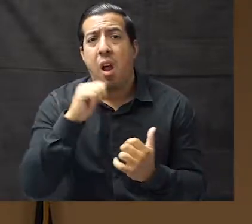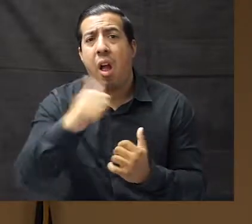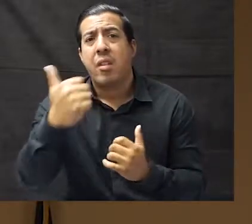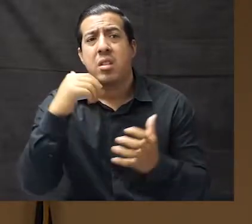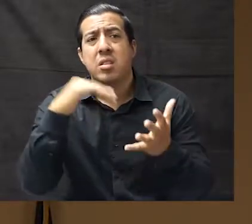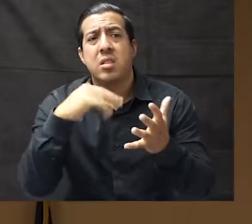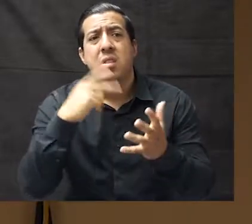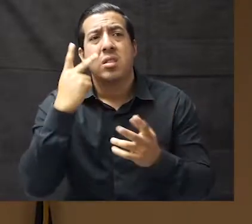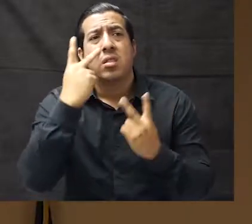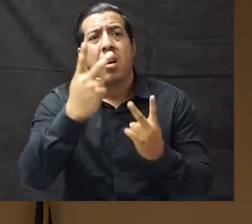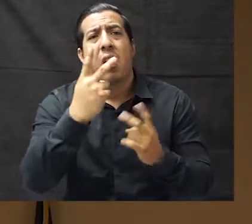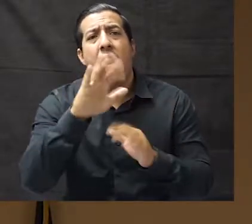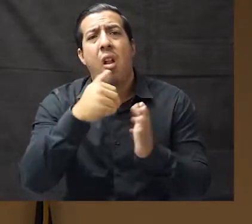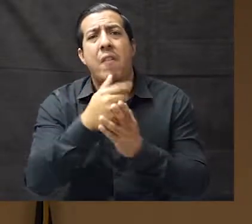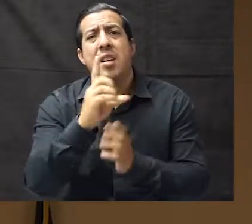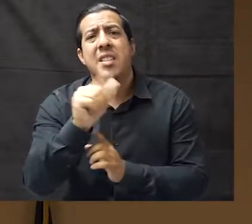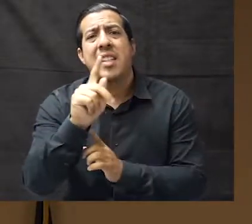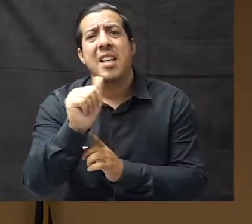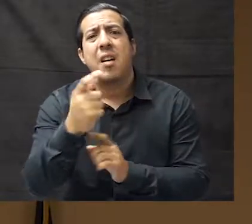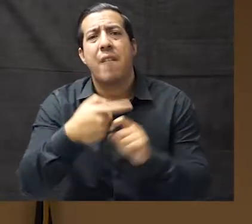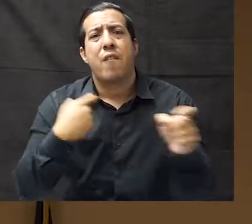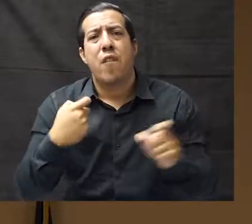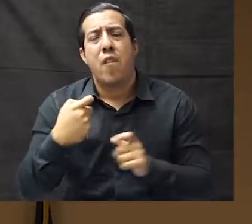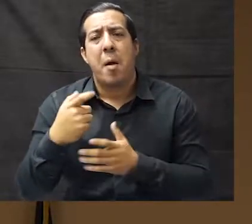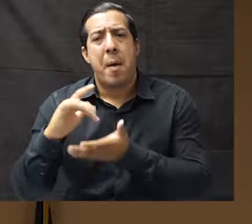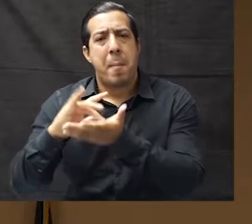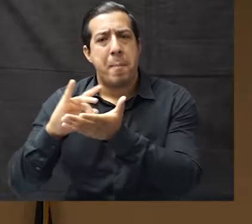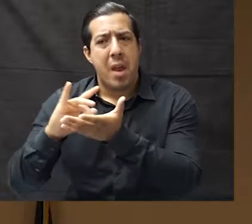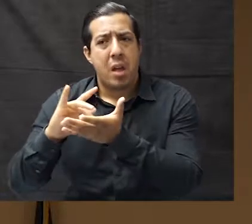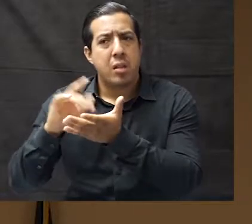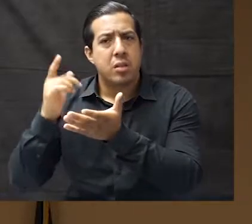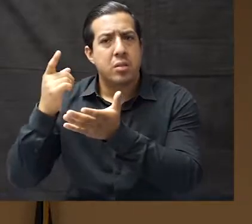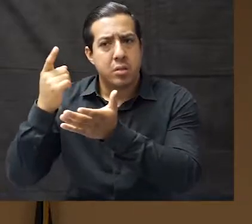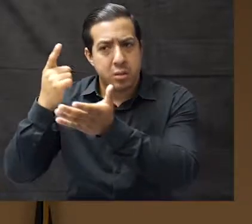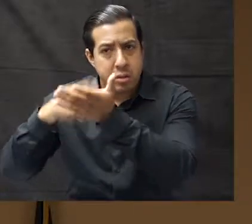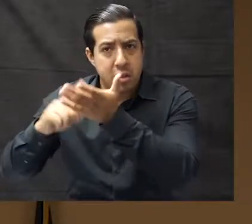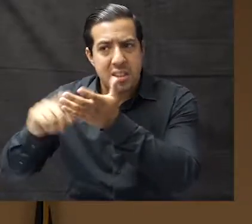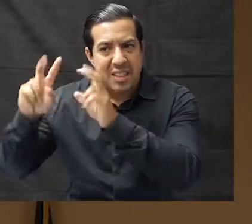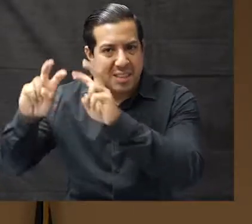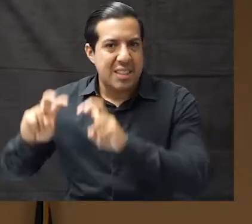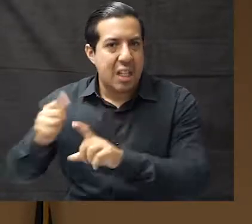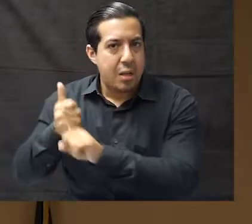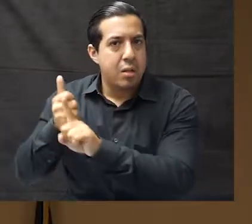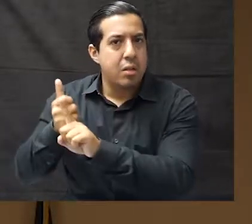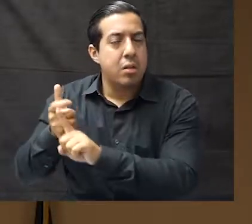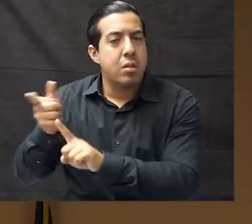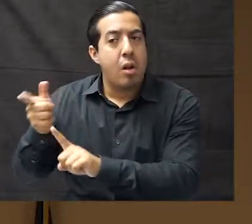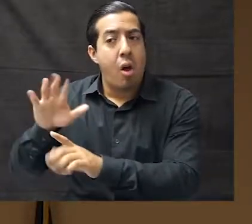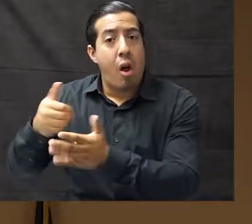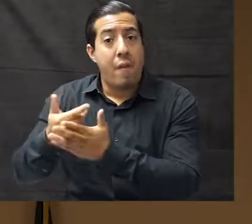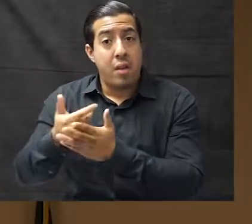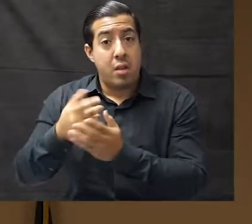how medical examiners have been reporting deaths. So it may be that opioid deaths are actually underestimated by about 70,000.